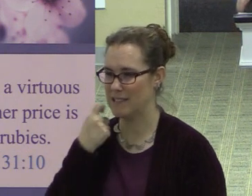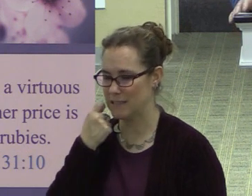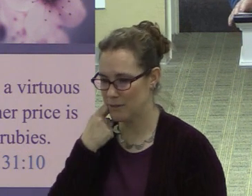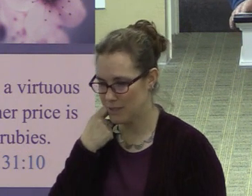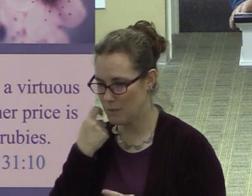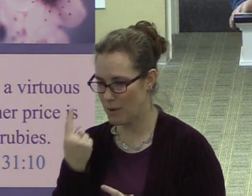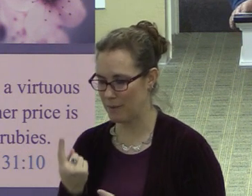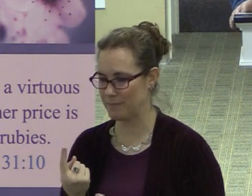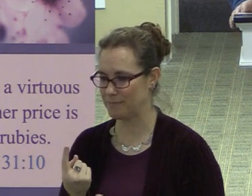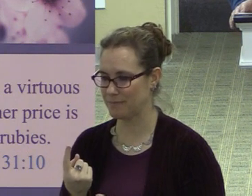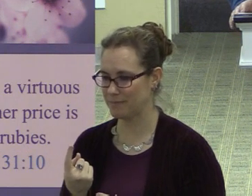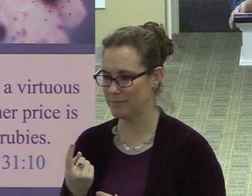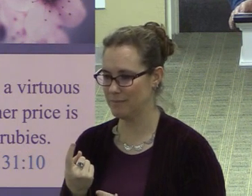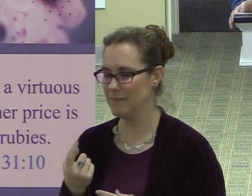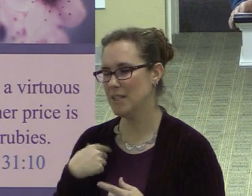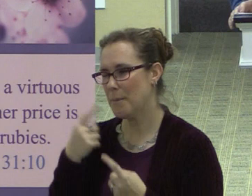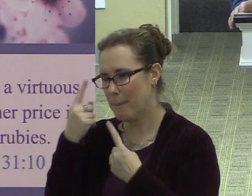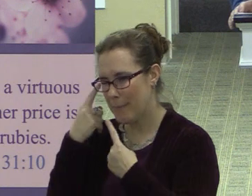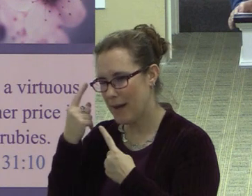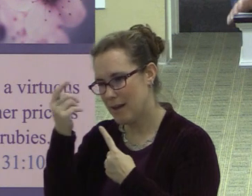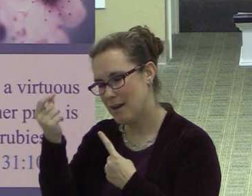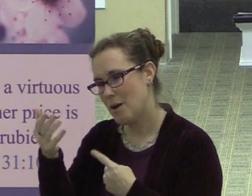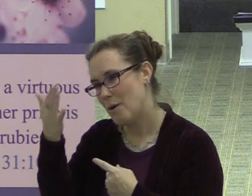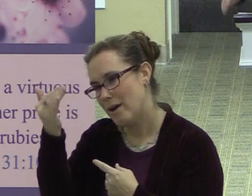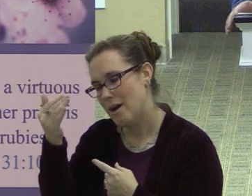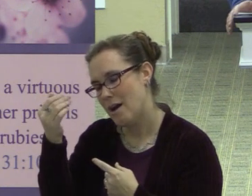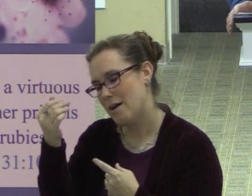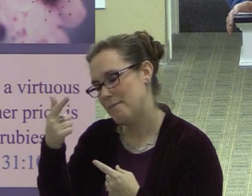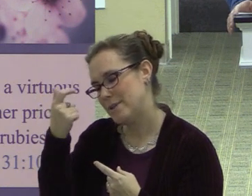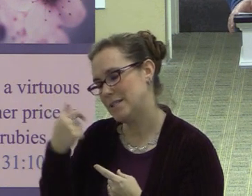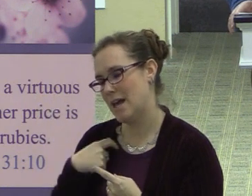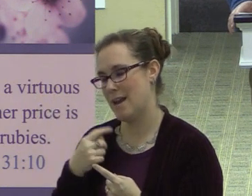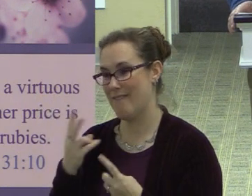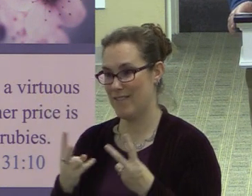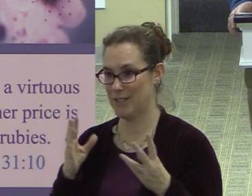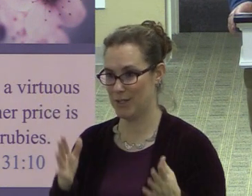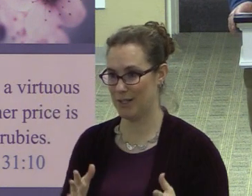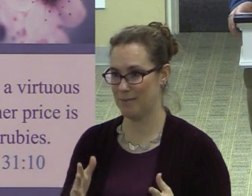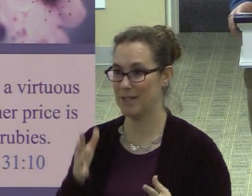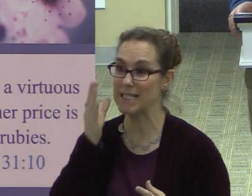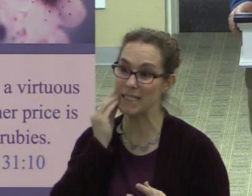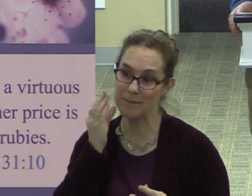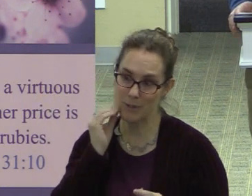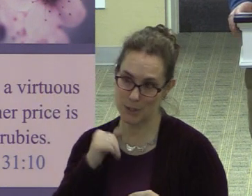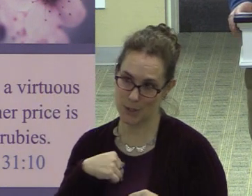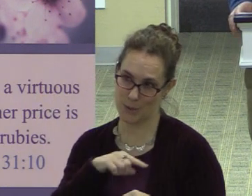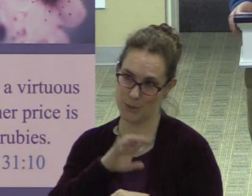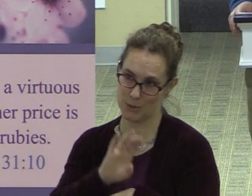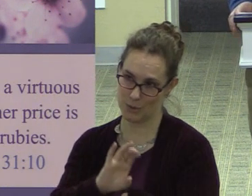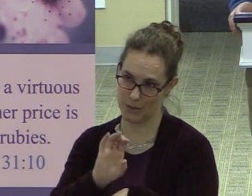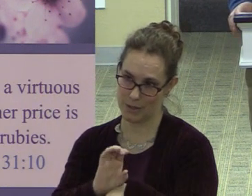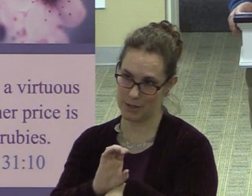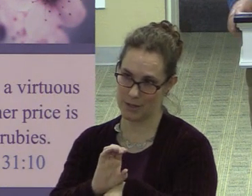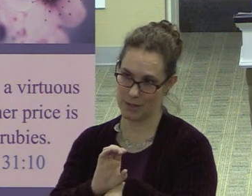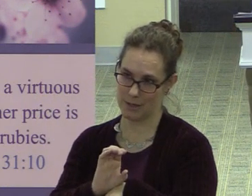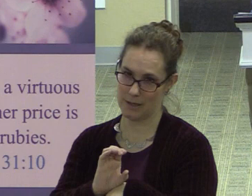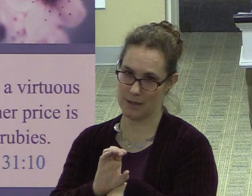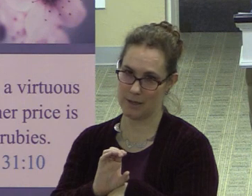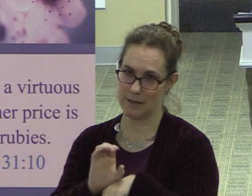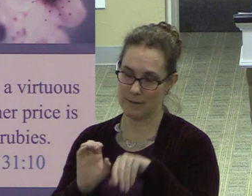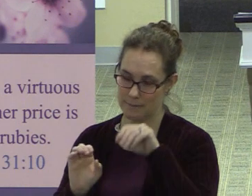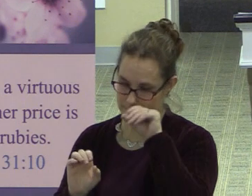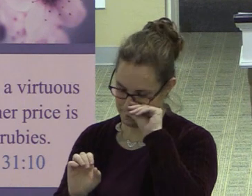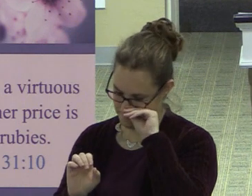This is why it's on my mind. I've had a visitor that had let me know of her experience in our church. And this